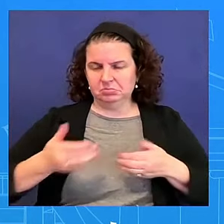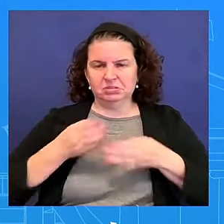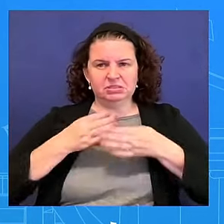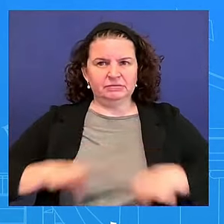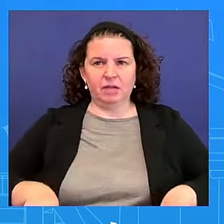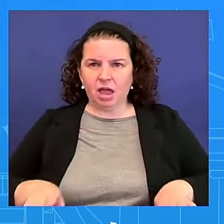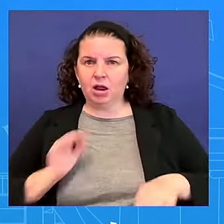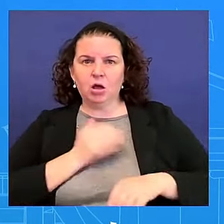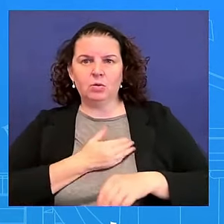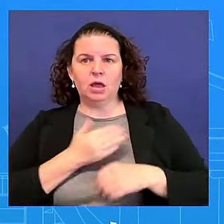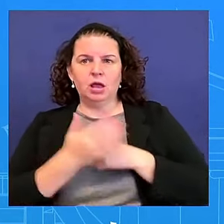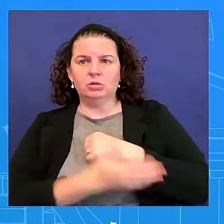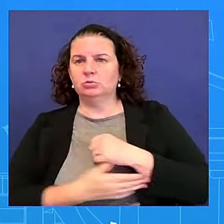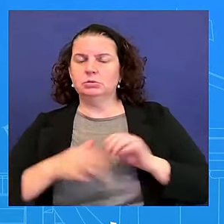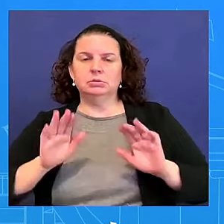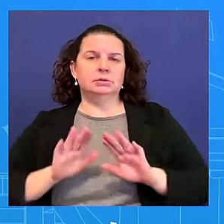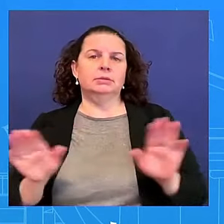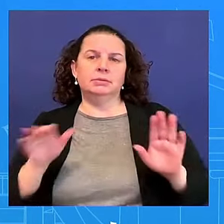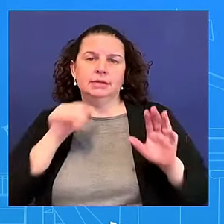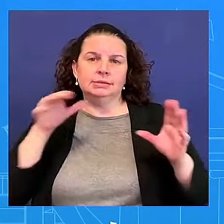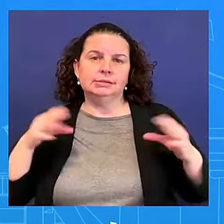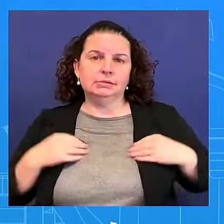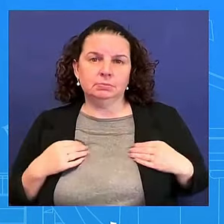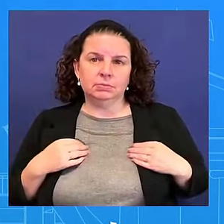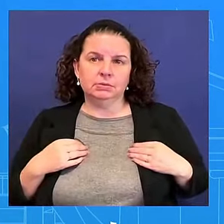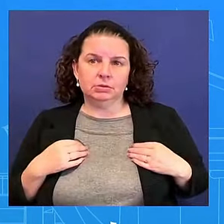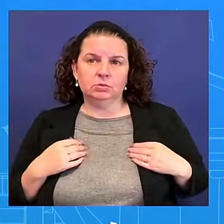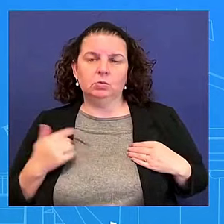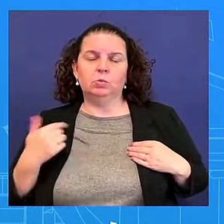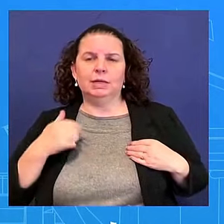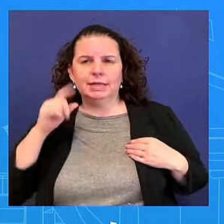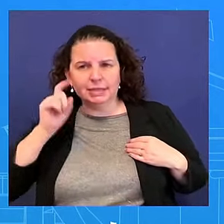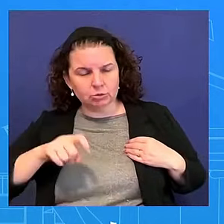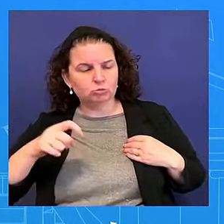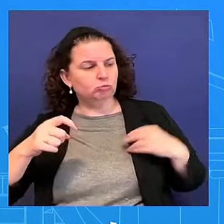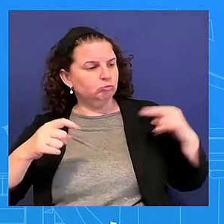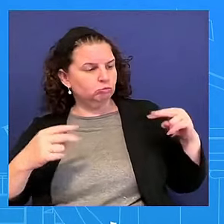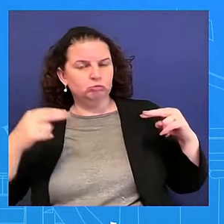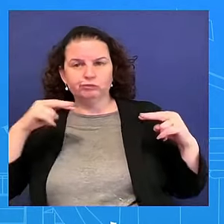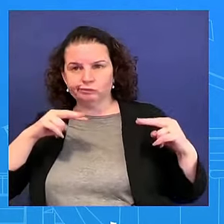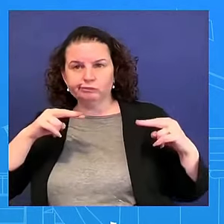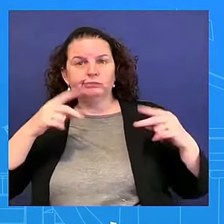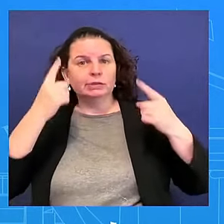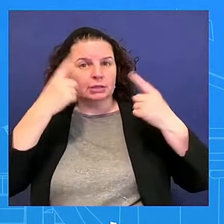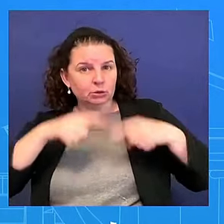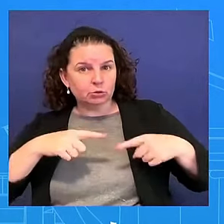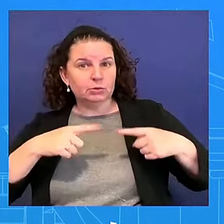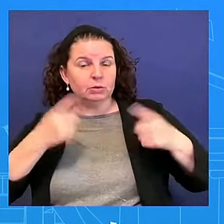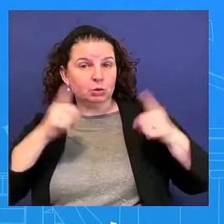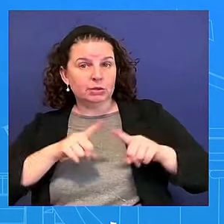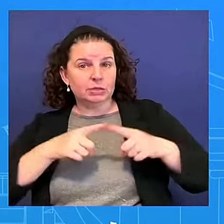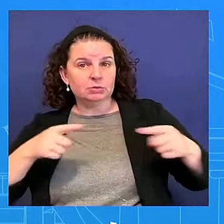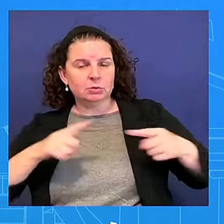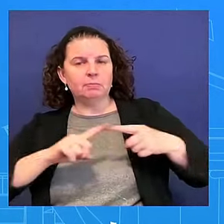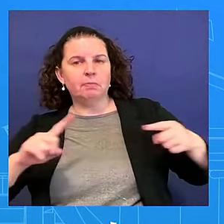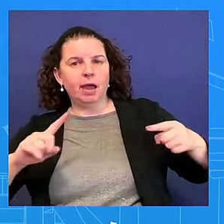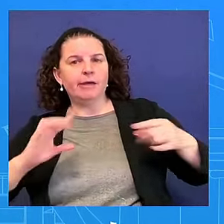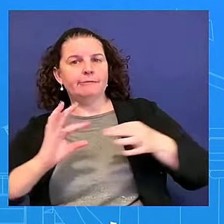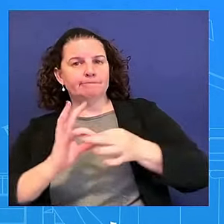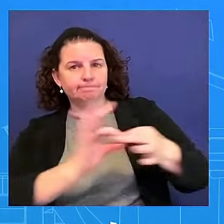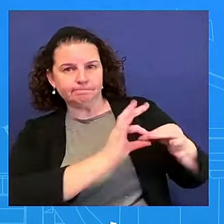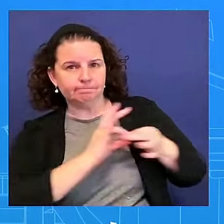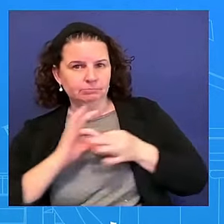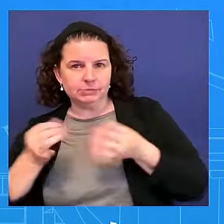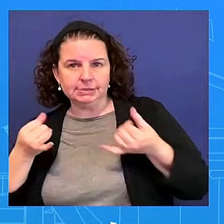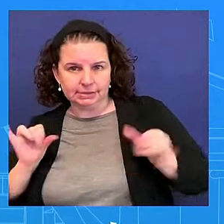to undermine our democracy and our society just as we are today. That is something that we will continue to do. The U.S. government will continue